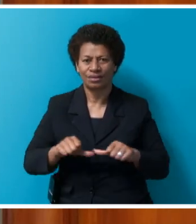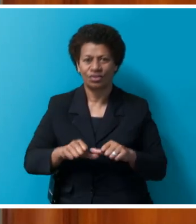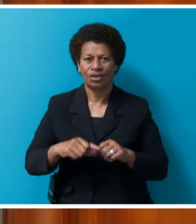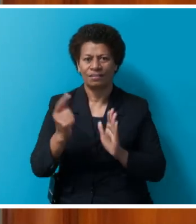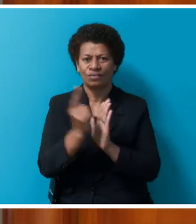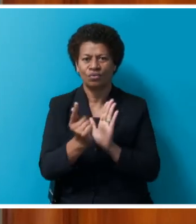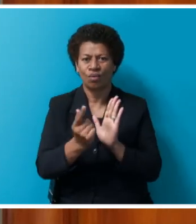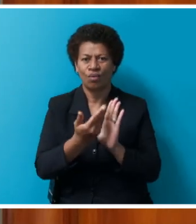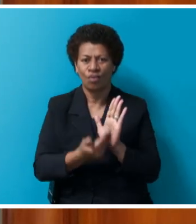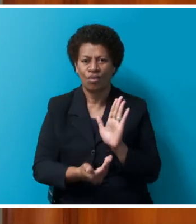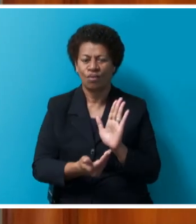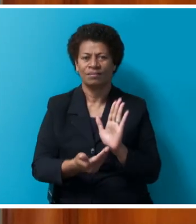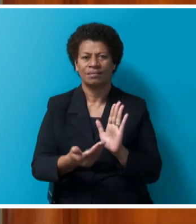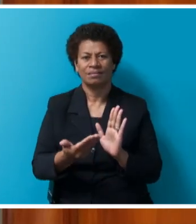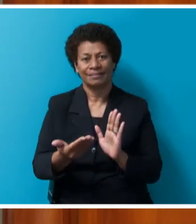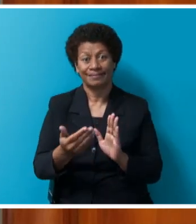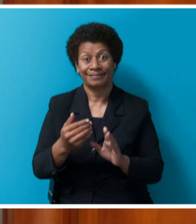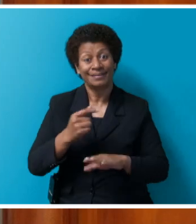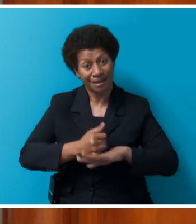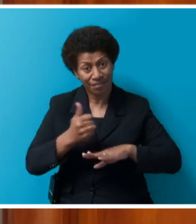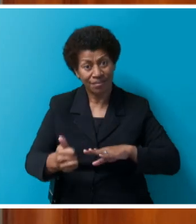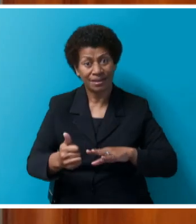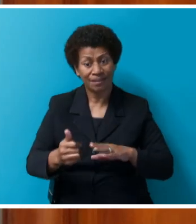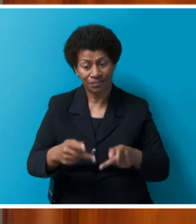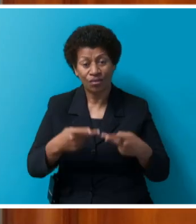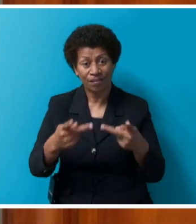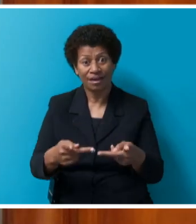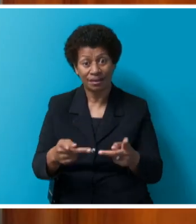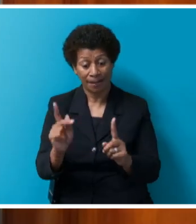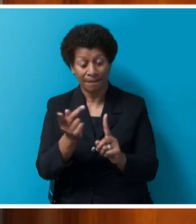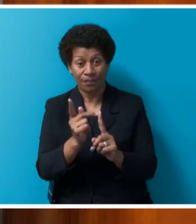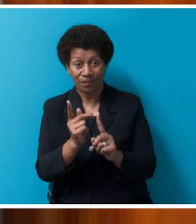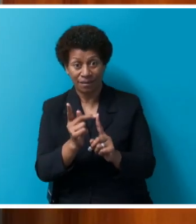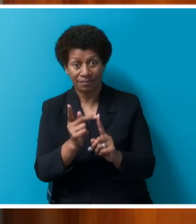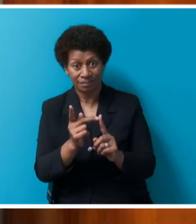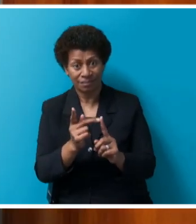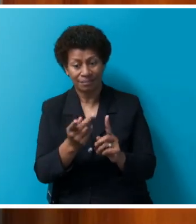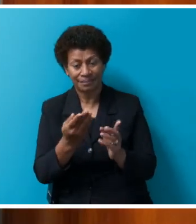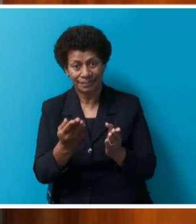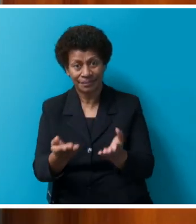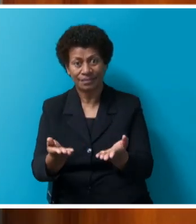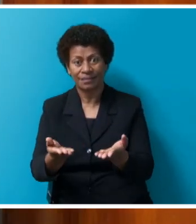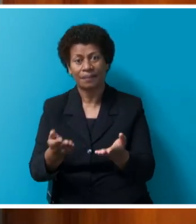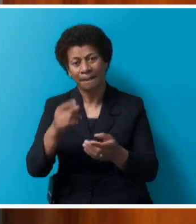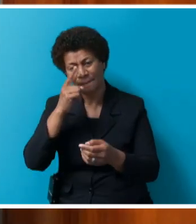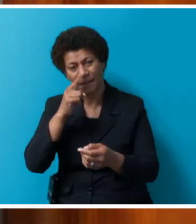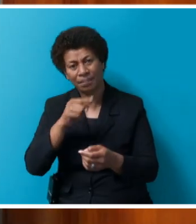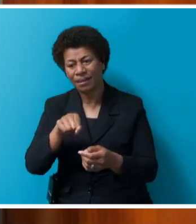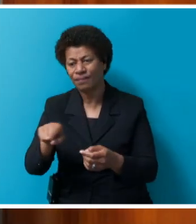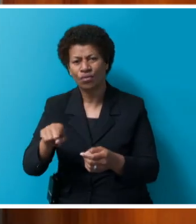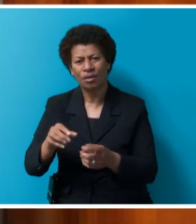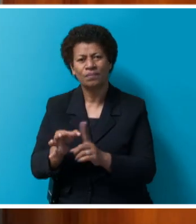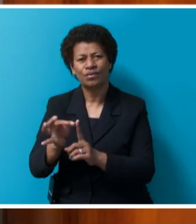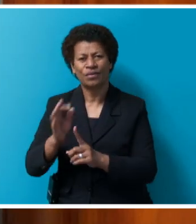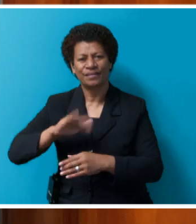enforcement. These are services the government provides, and we are prioritizing these services to our people to improve their daily living